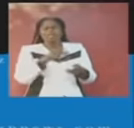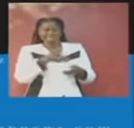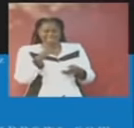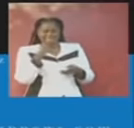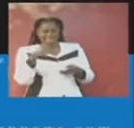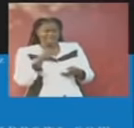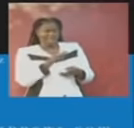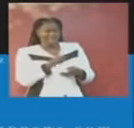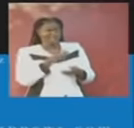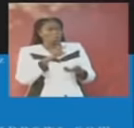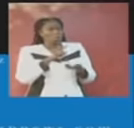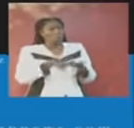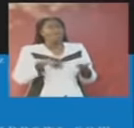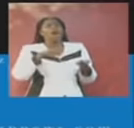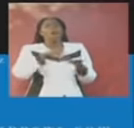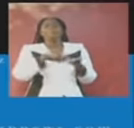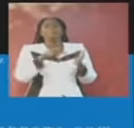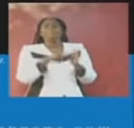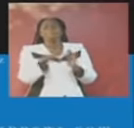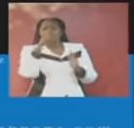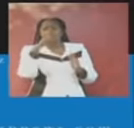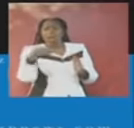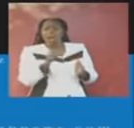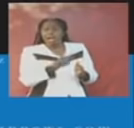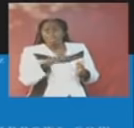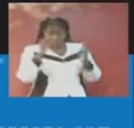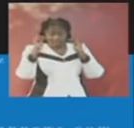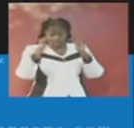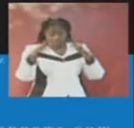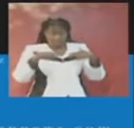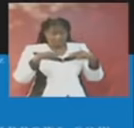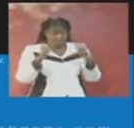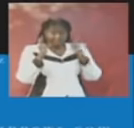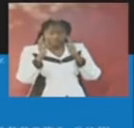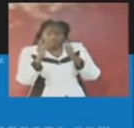Tobago, and has the Ministry of Health taken note of this? Thank you.